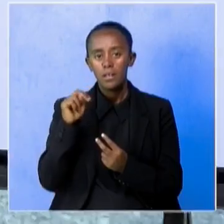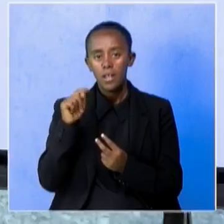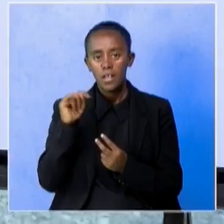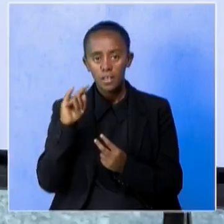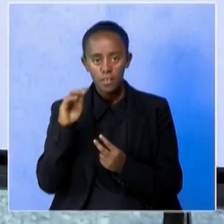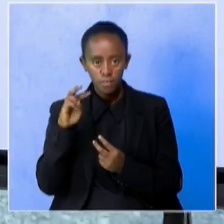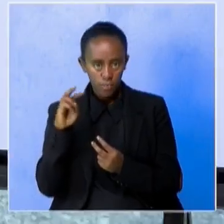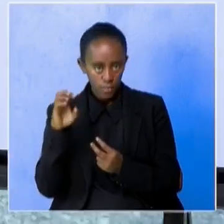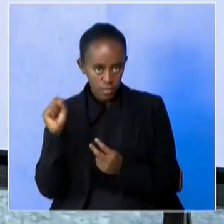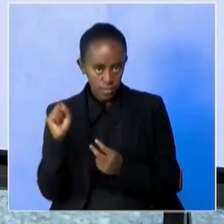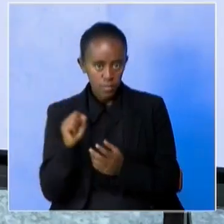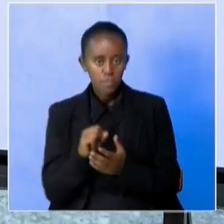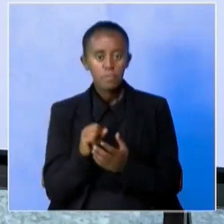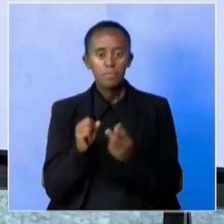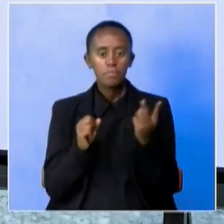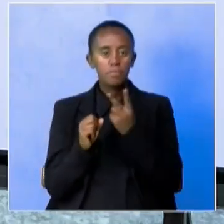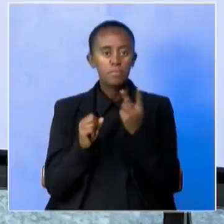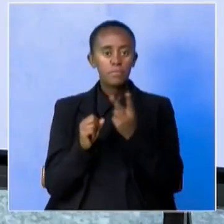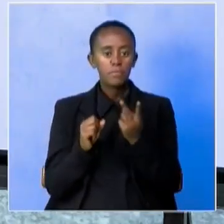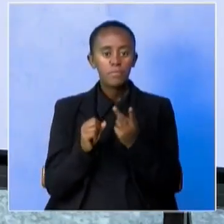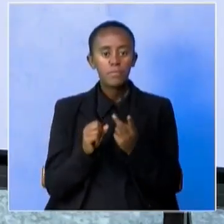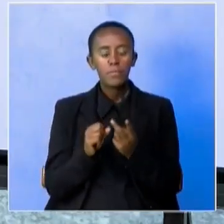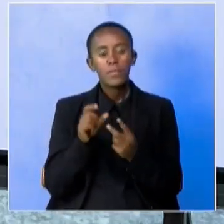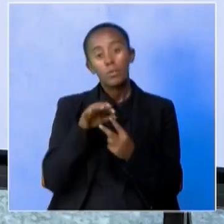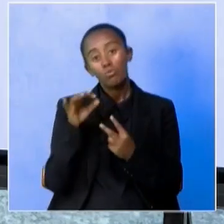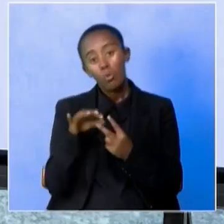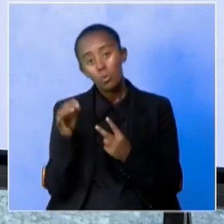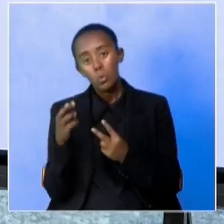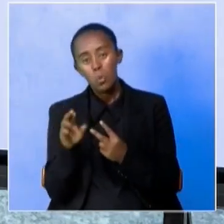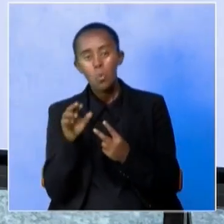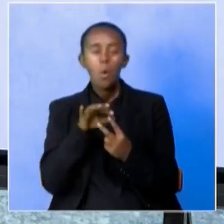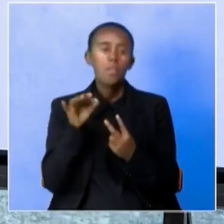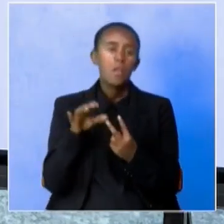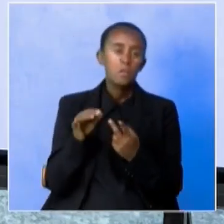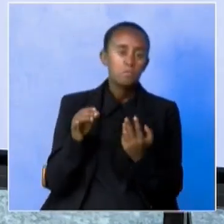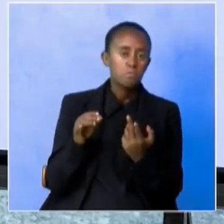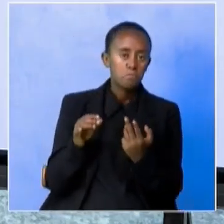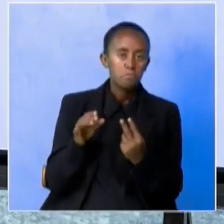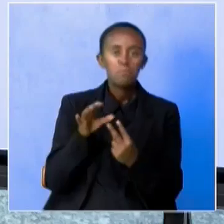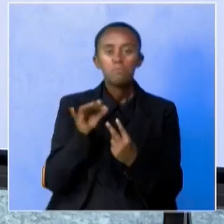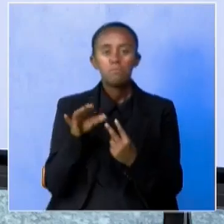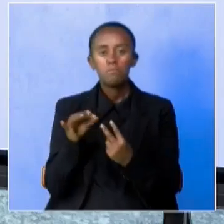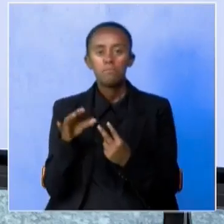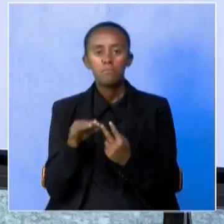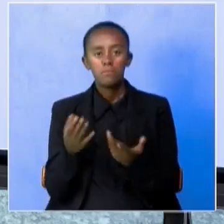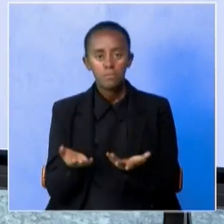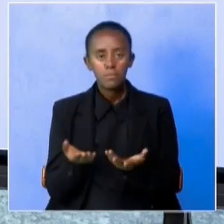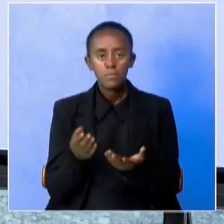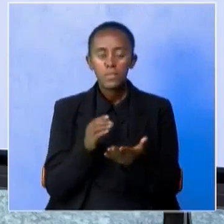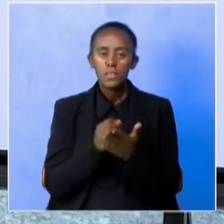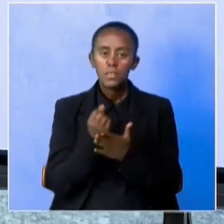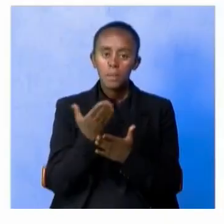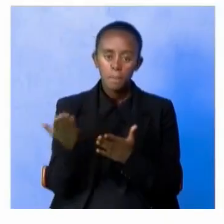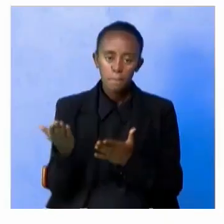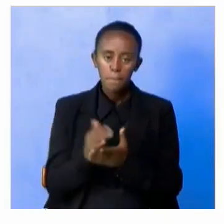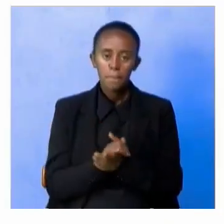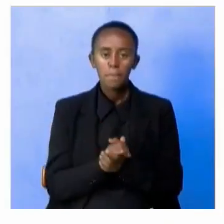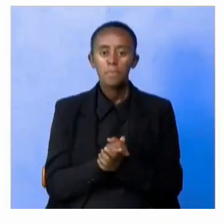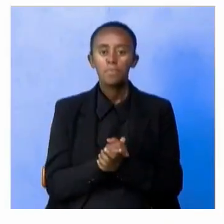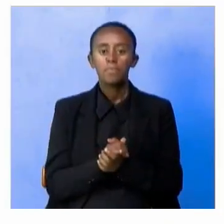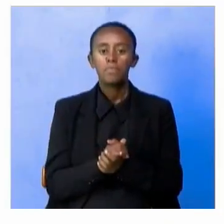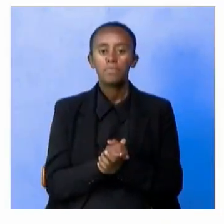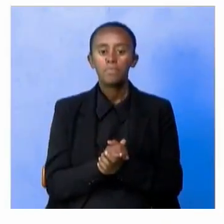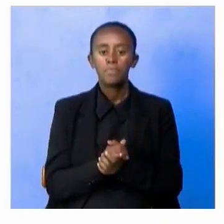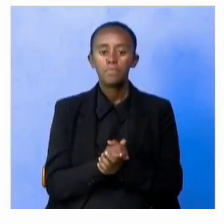Yes? So it shows us choice or an alternative of something. Okay, let's see an example